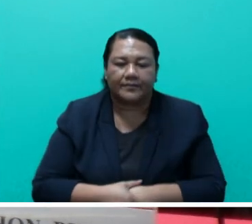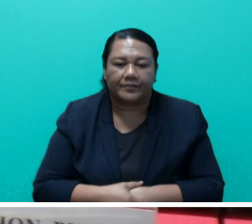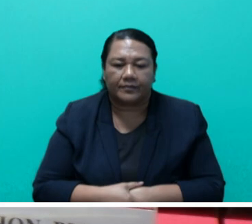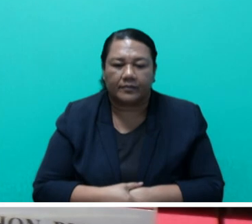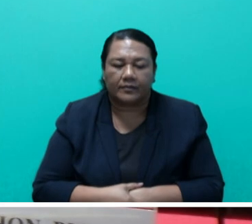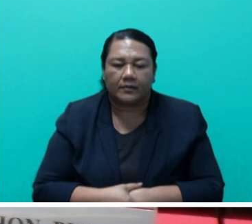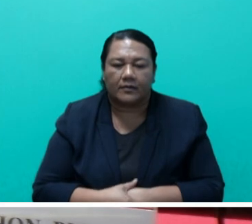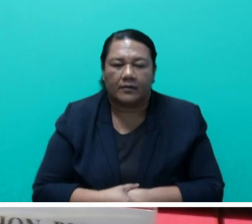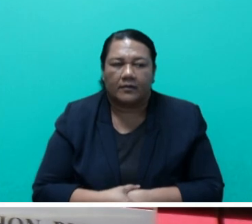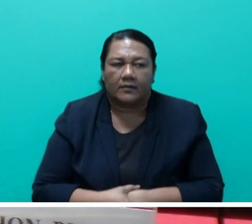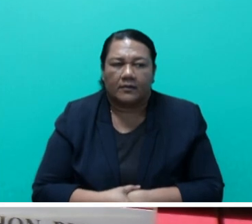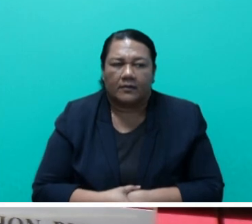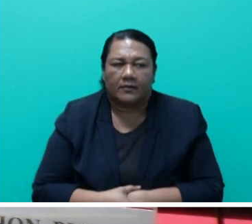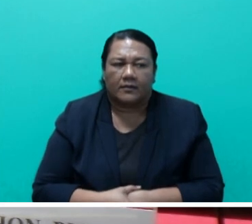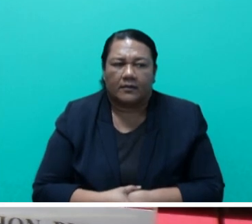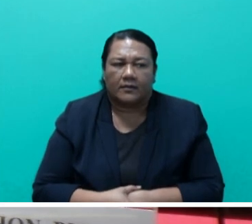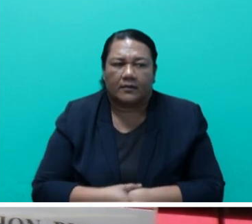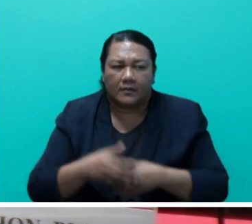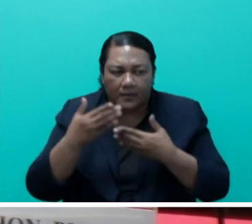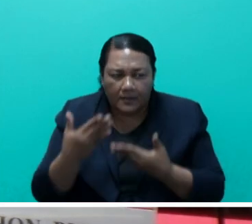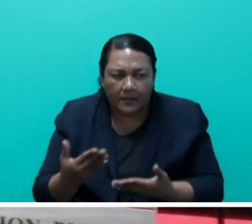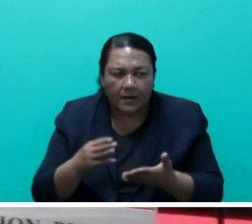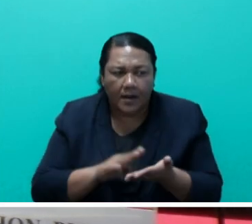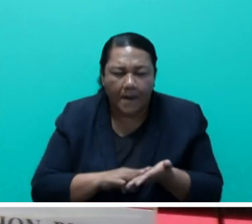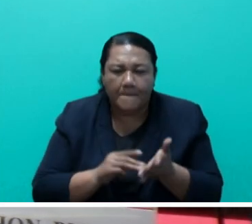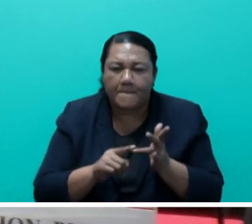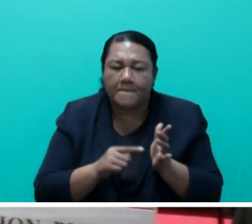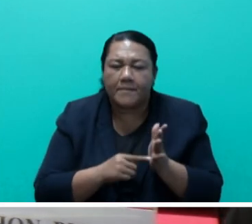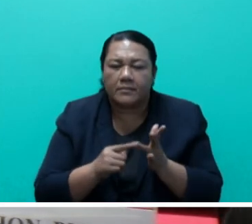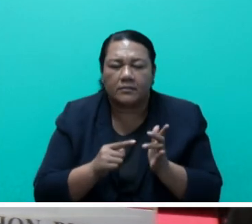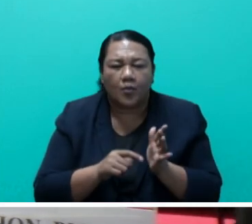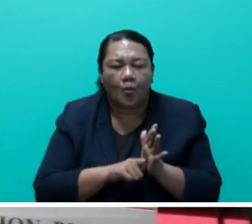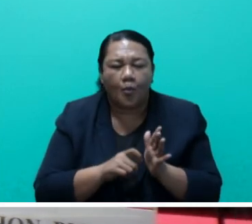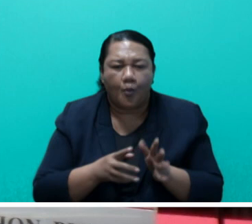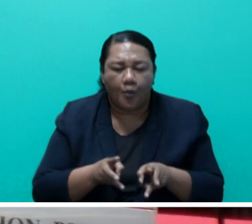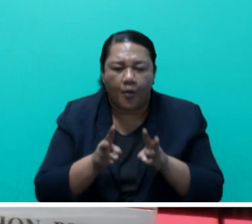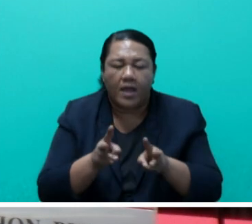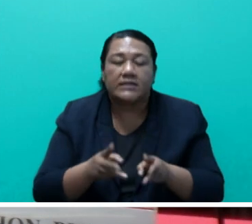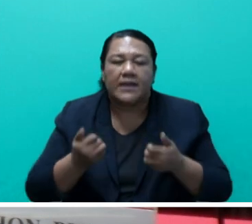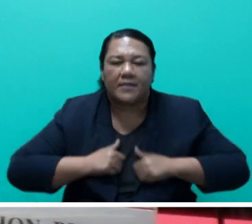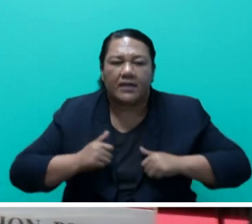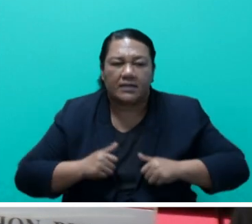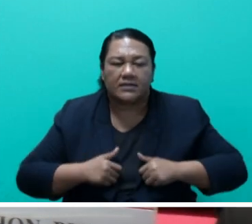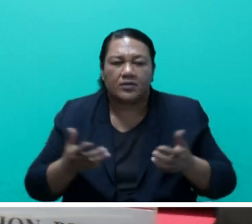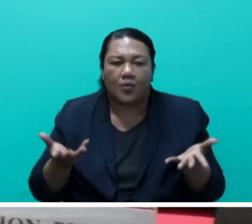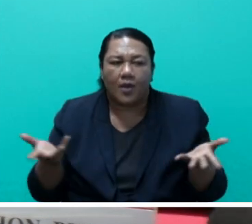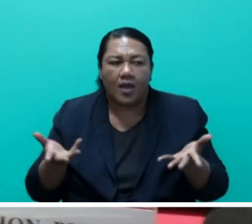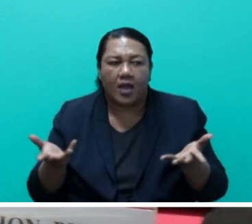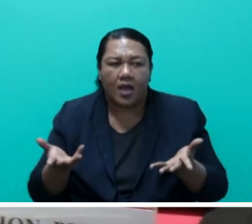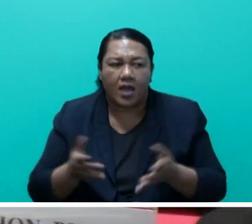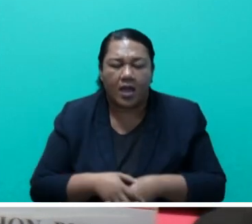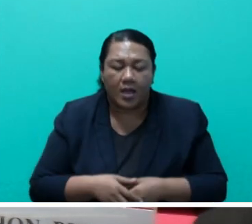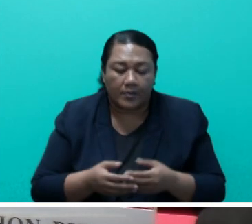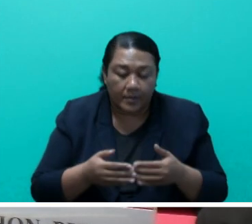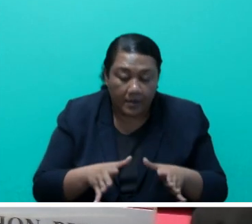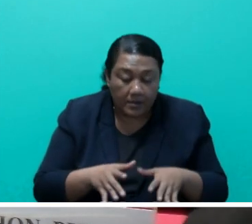tour team on ways to learn on the ways and practice whereby they learned ways to improve